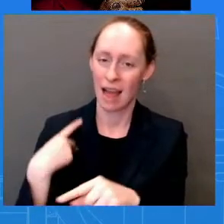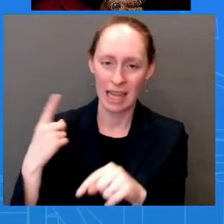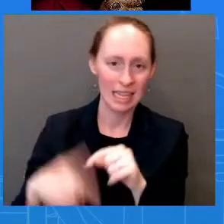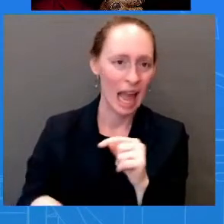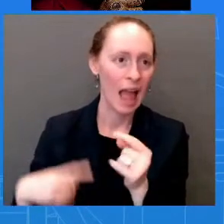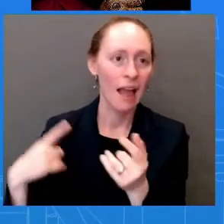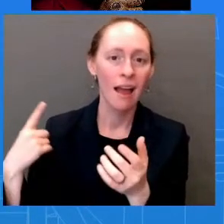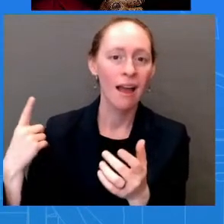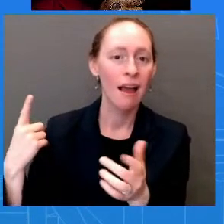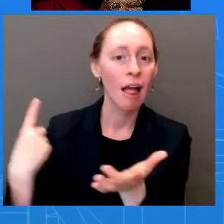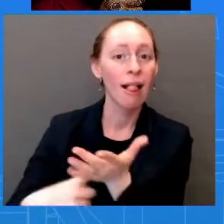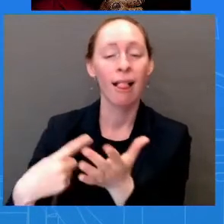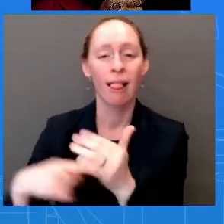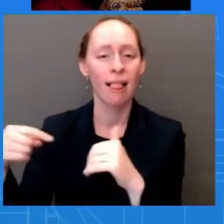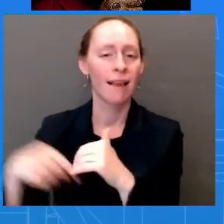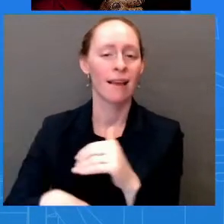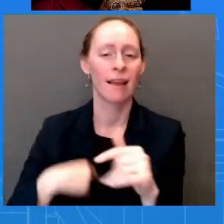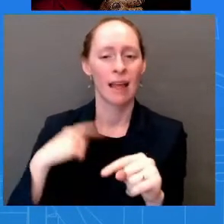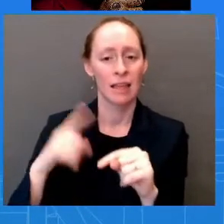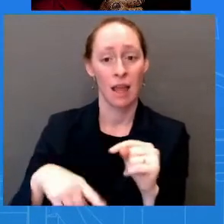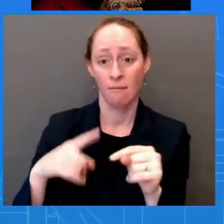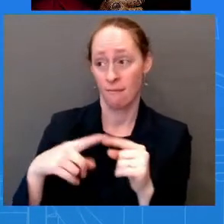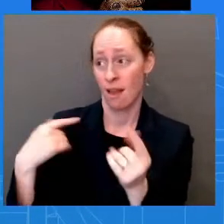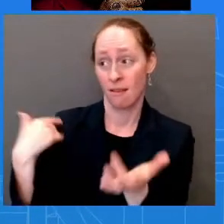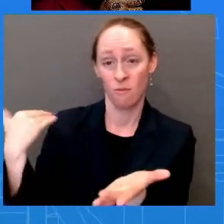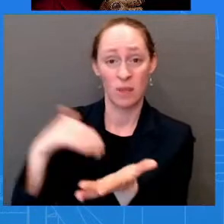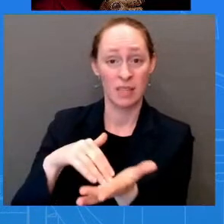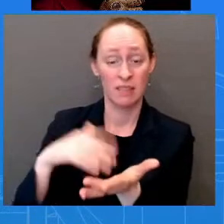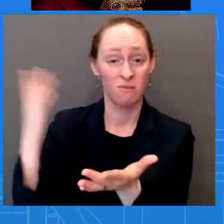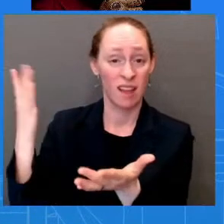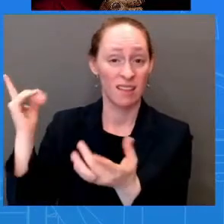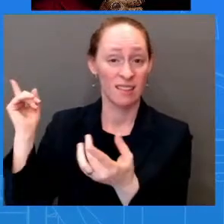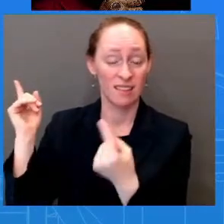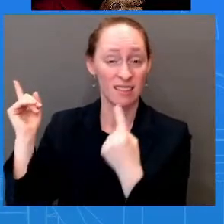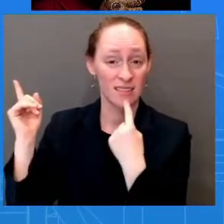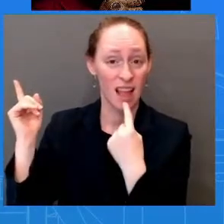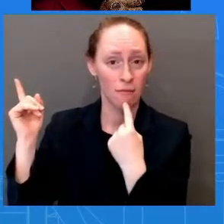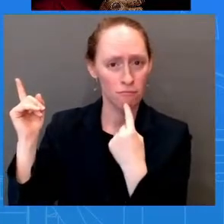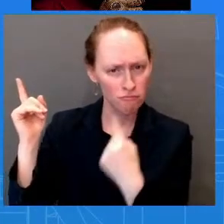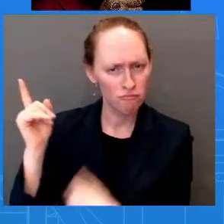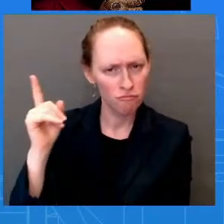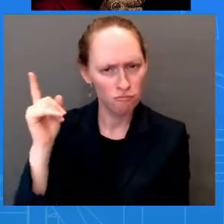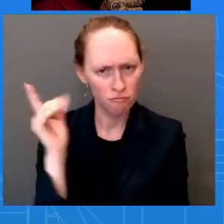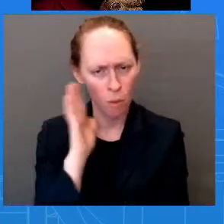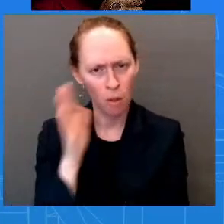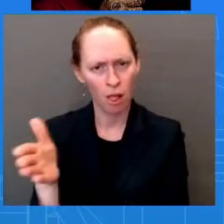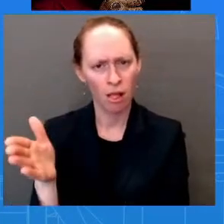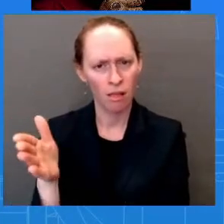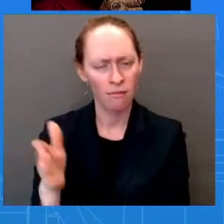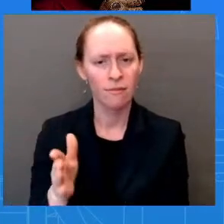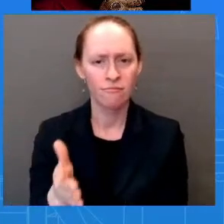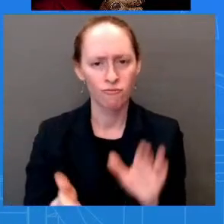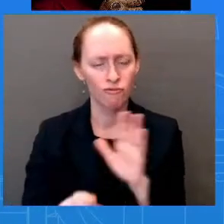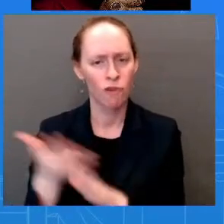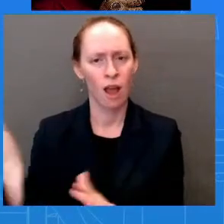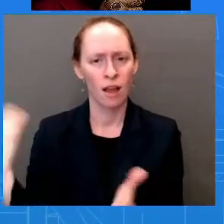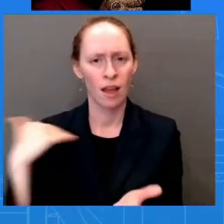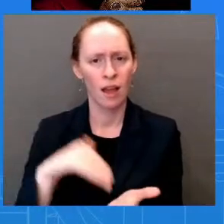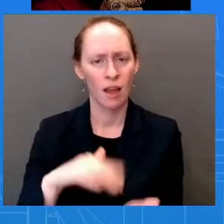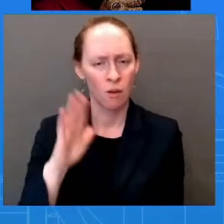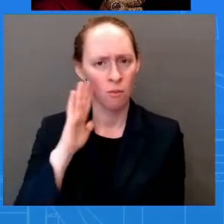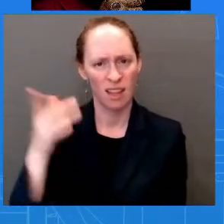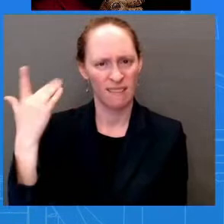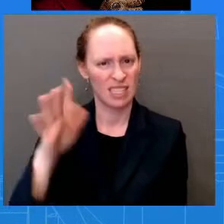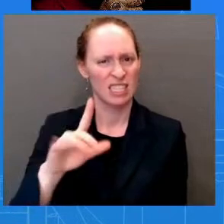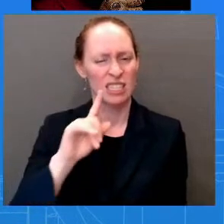said many times at this podium is that the president intends to run. He plans to run. He said himself, as you just laid out, Jeremy, that he's going to have a